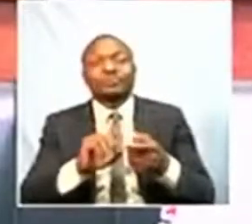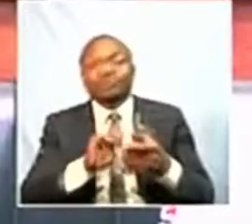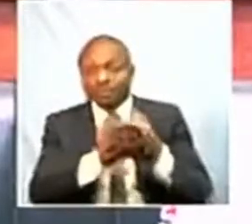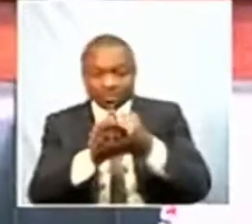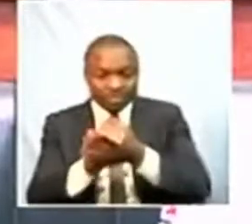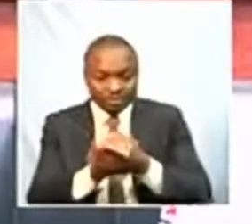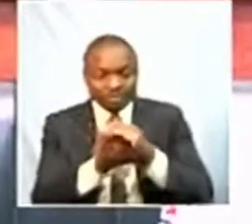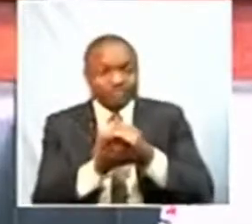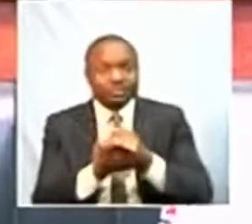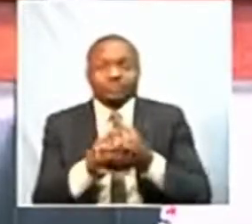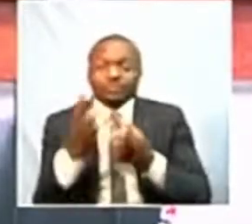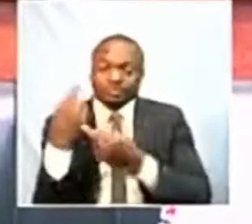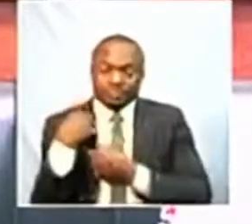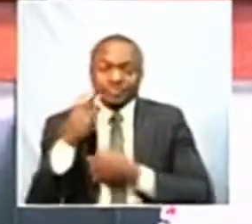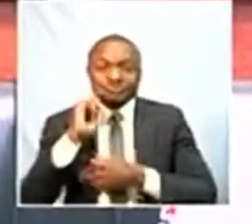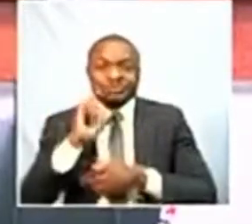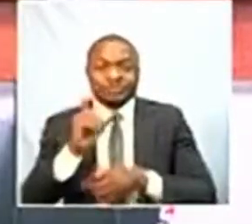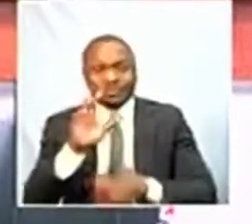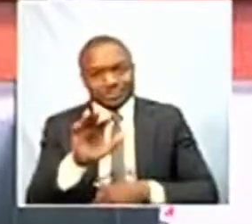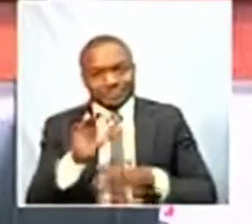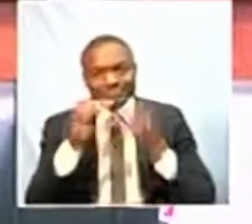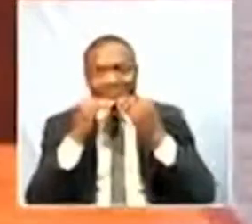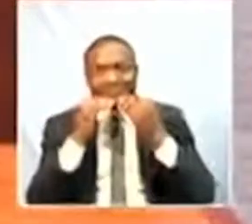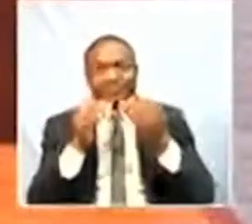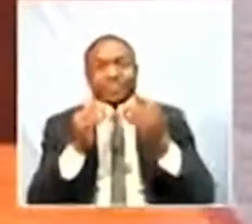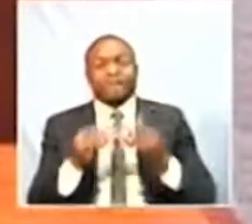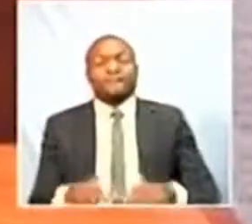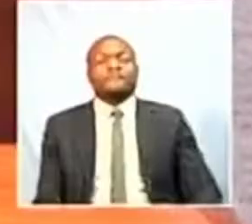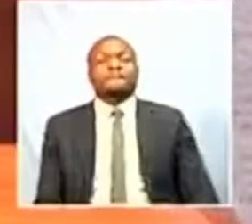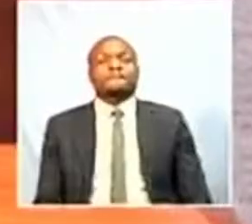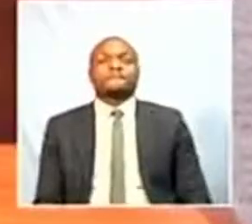emphasized. Thank you.